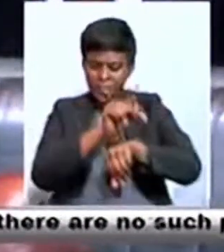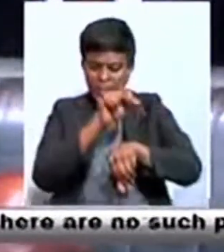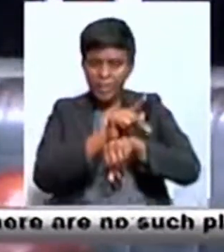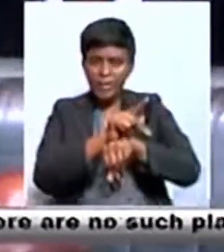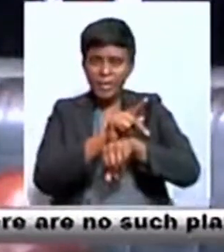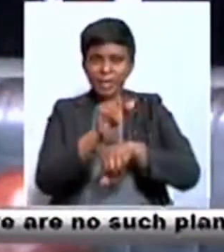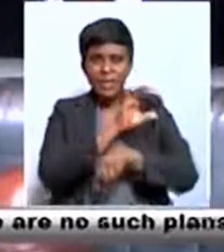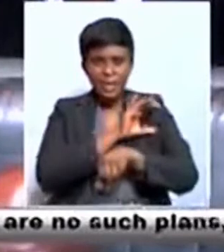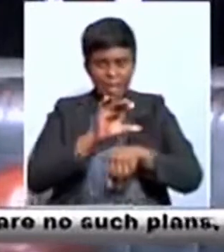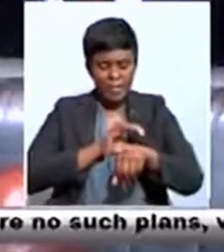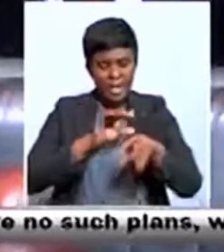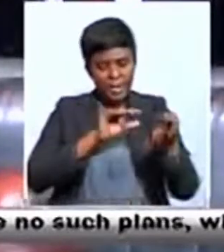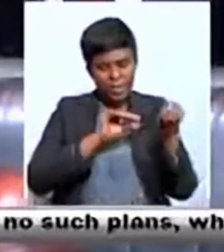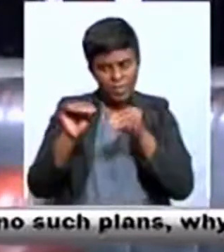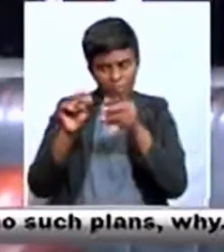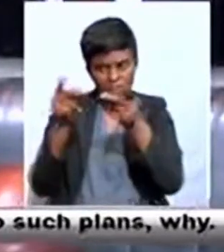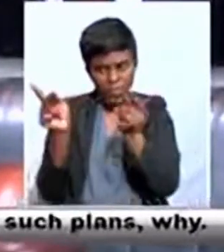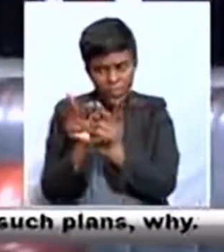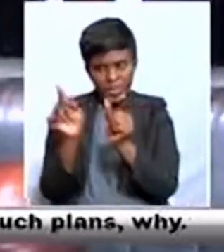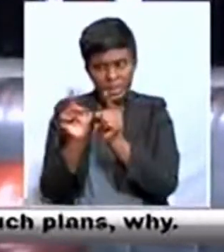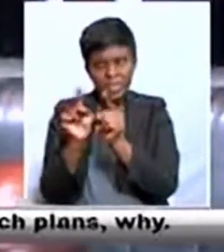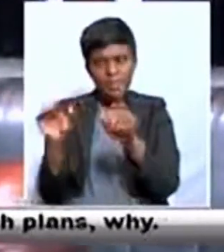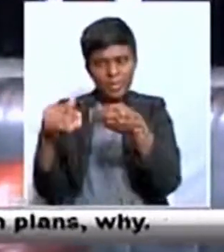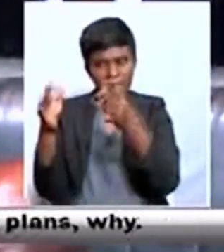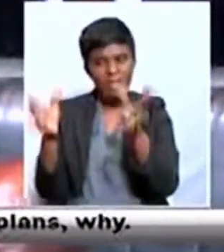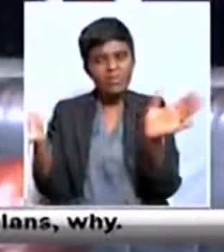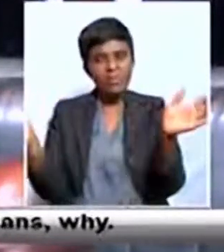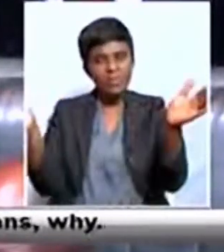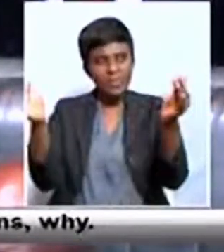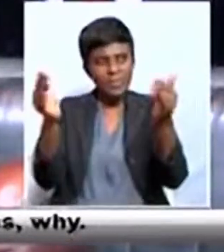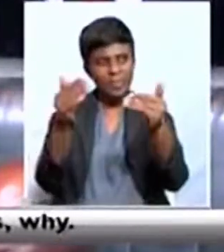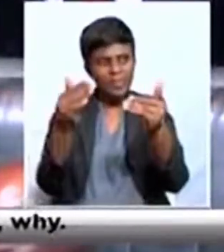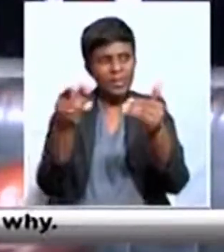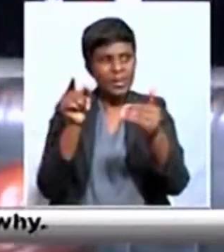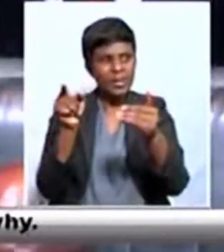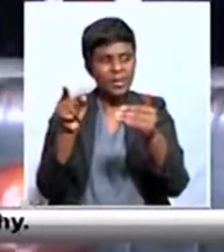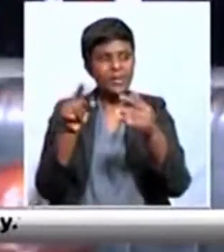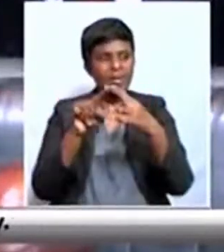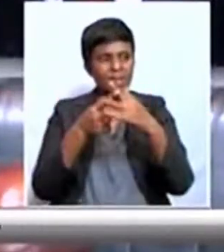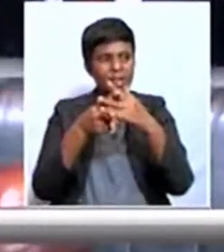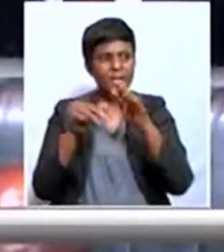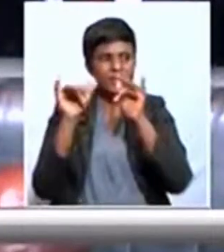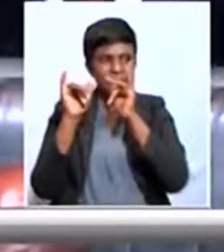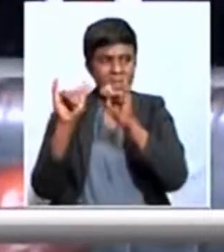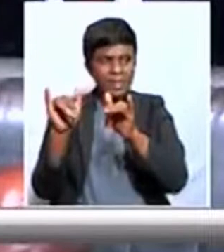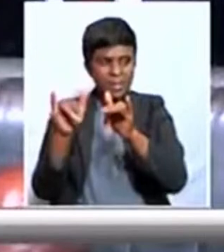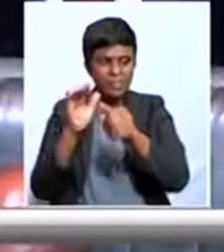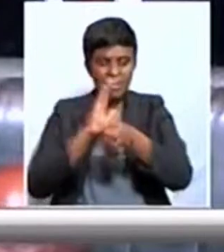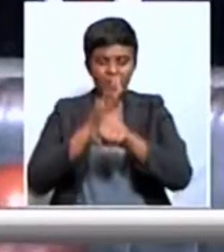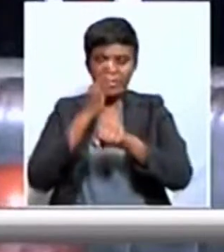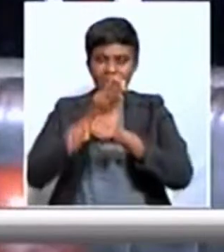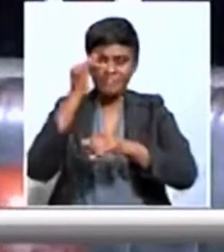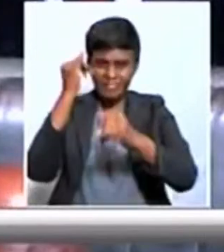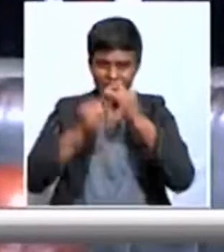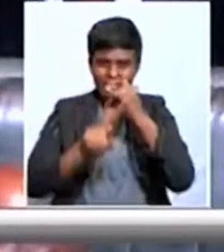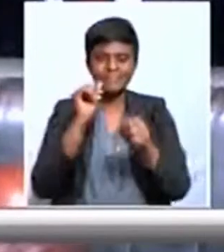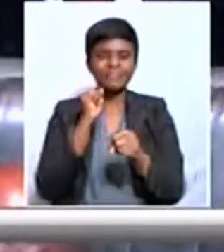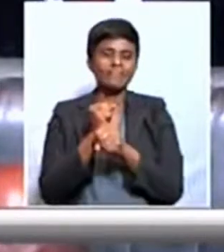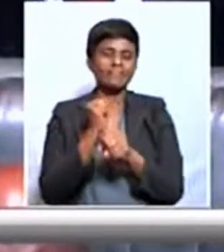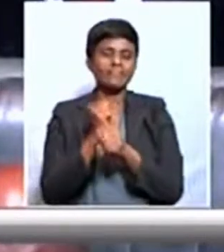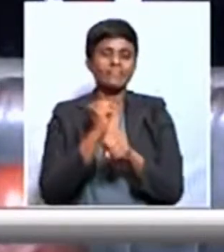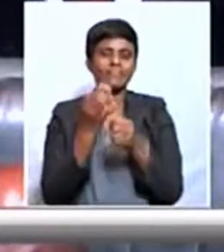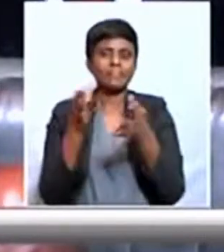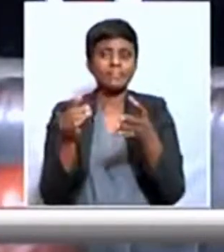contractor goes on site and you give him mobilization, he sets up that site, and after completion of the works,